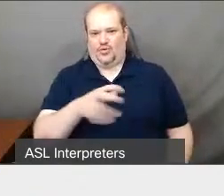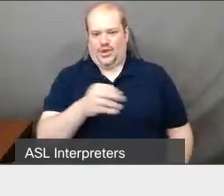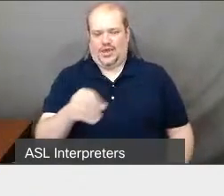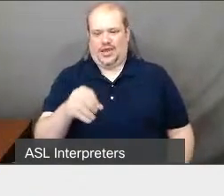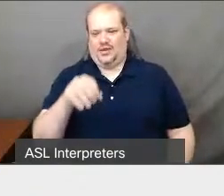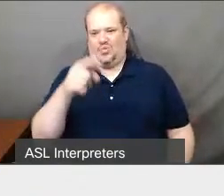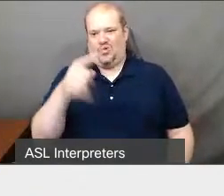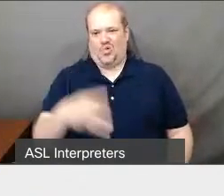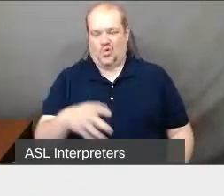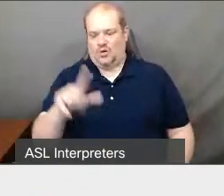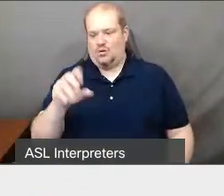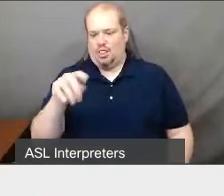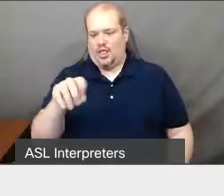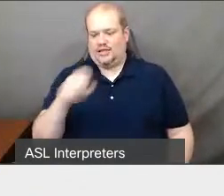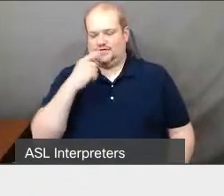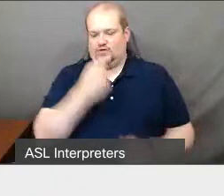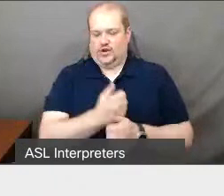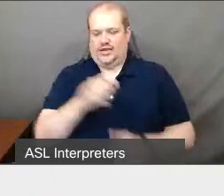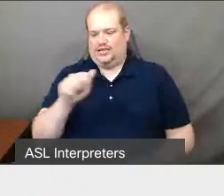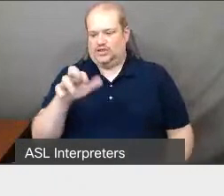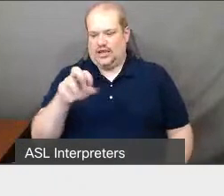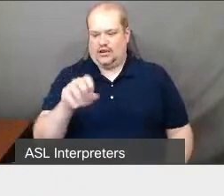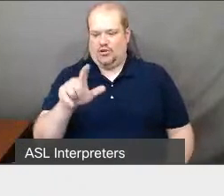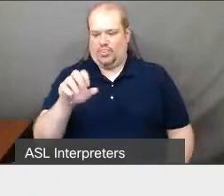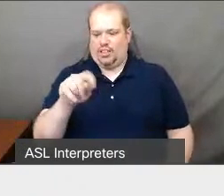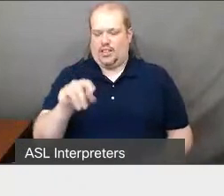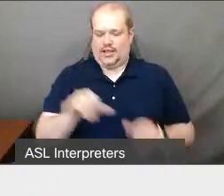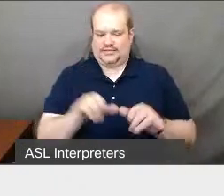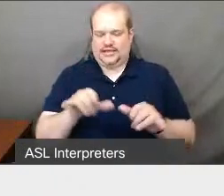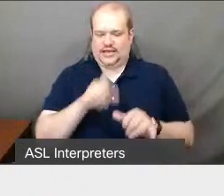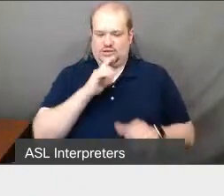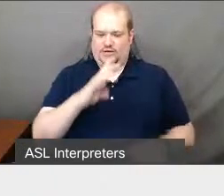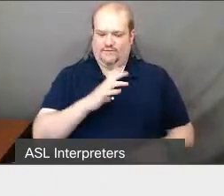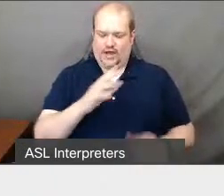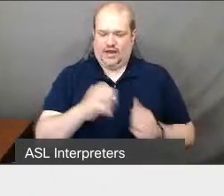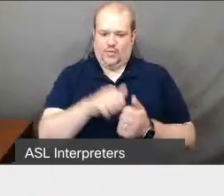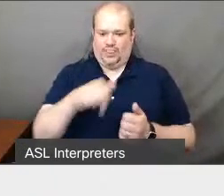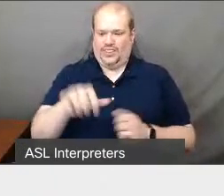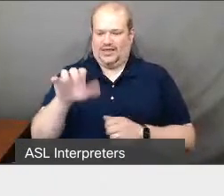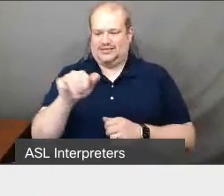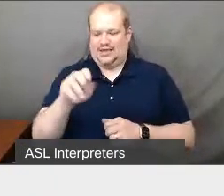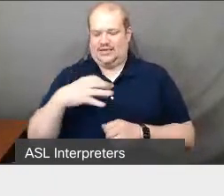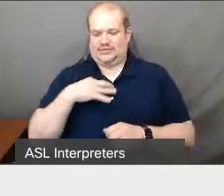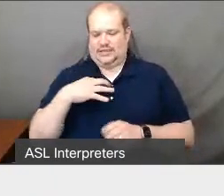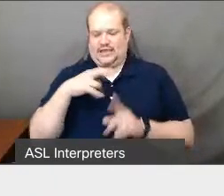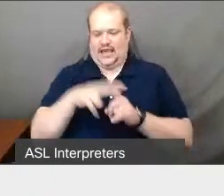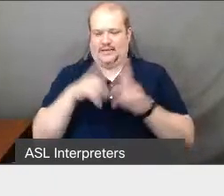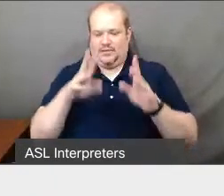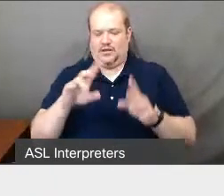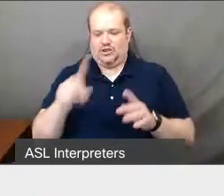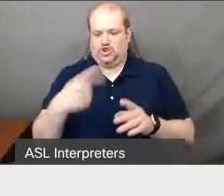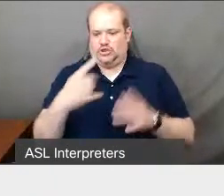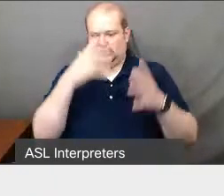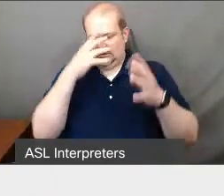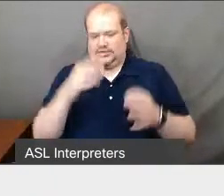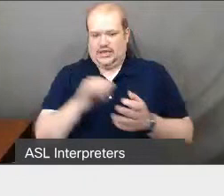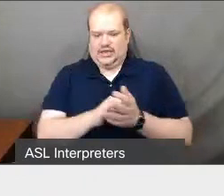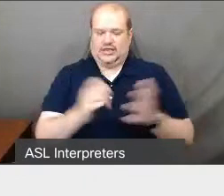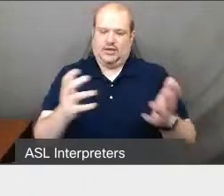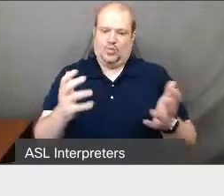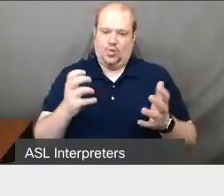1/4 lots per acre. So the lot sizes are fine. In this particular case, the applicant has just decided that they want